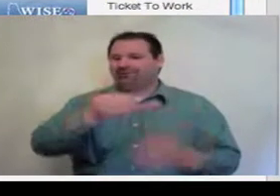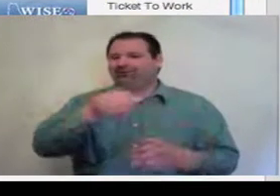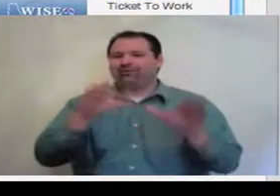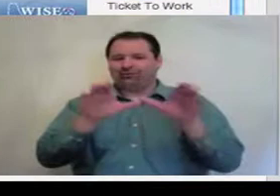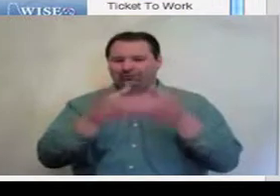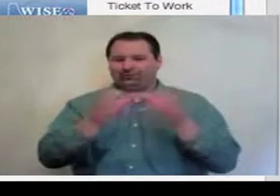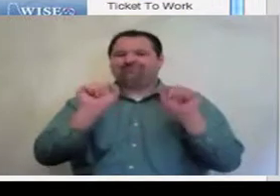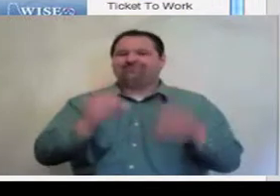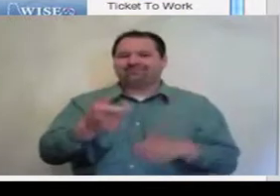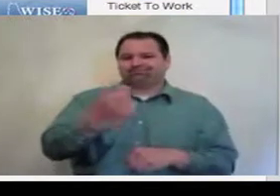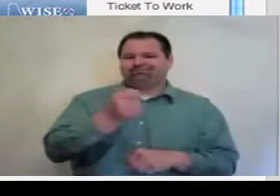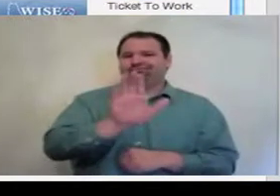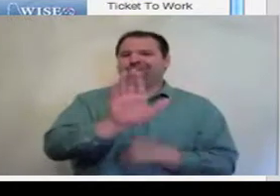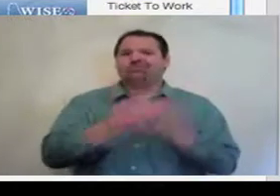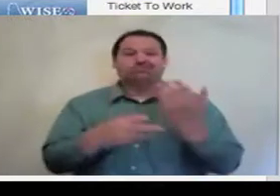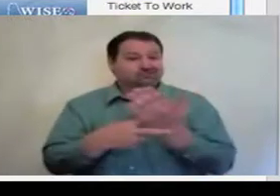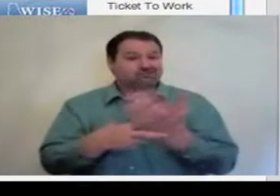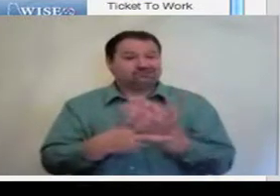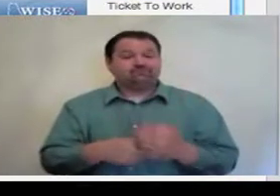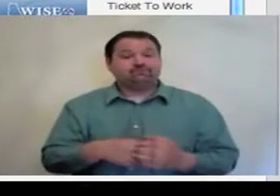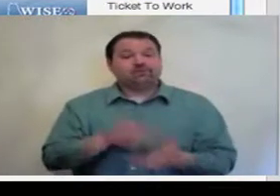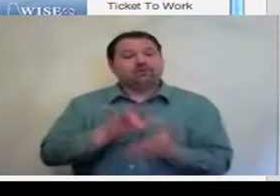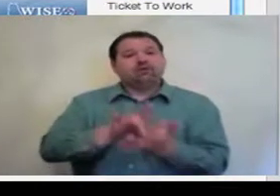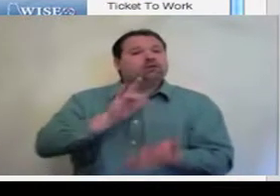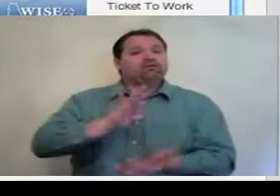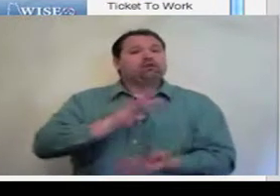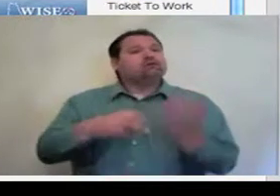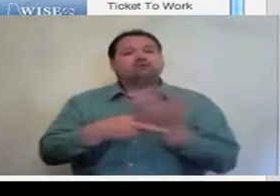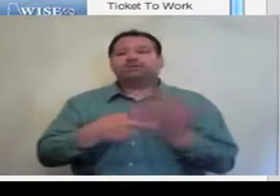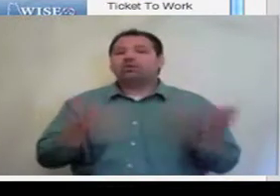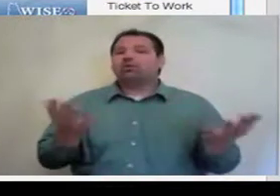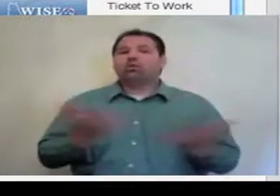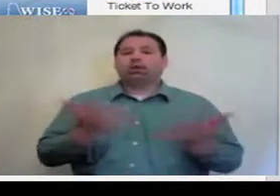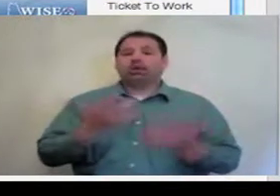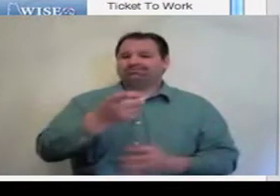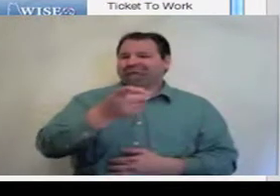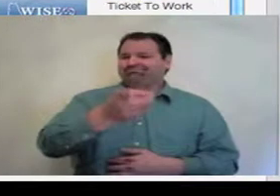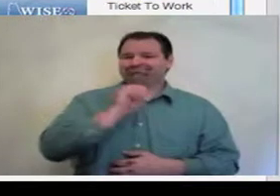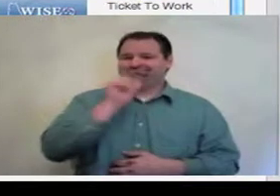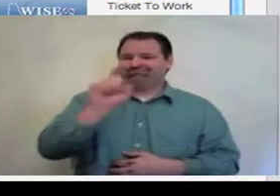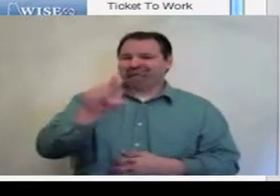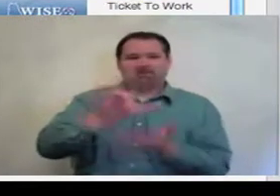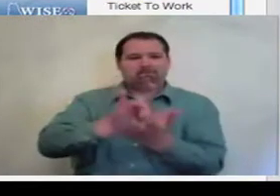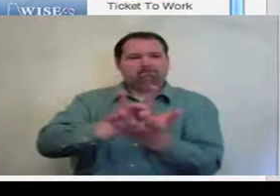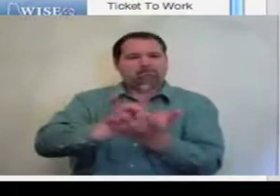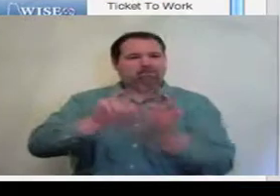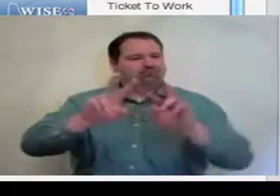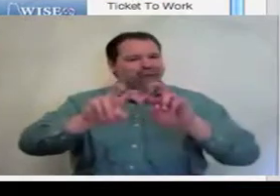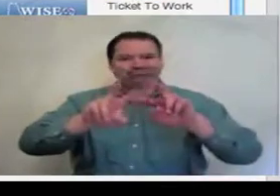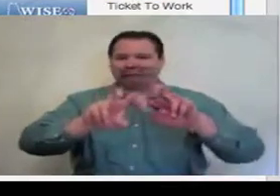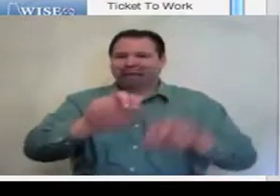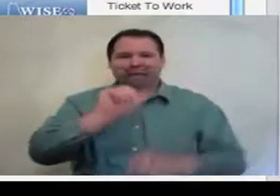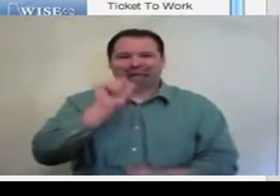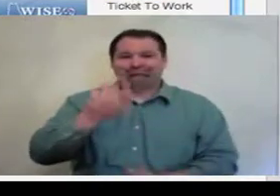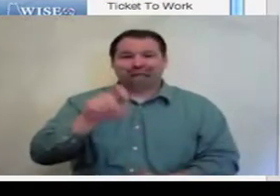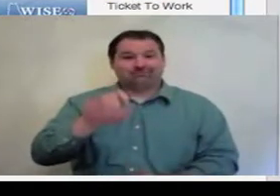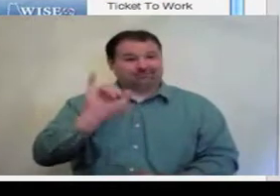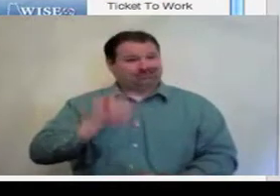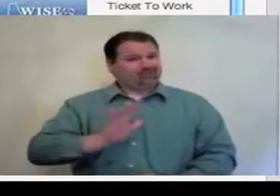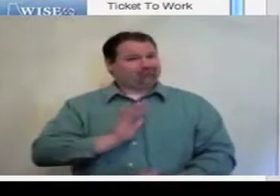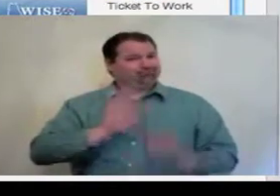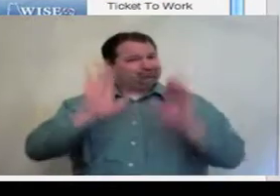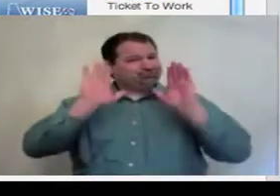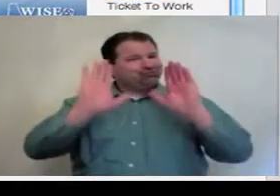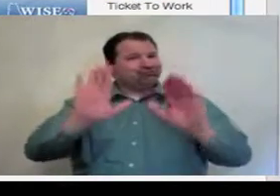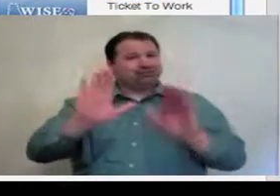of different groups are out there to take your ticket. The advantages of using the ticket to work are that you have no medical reviews while the ticket's in use.